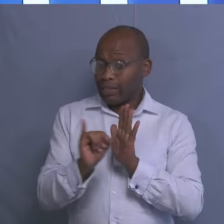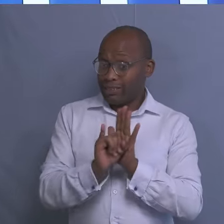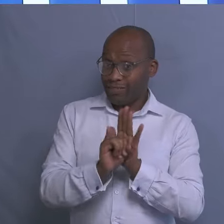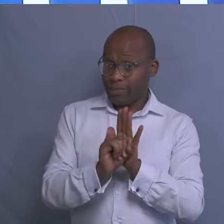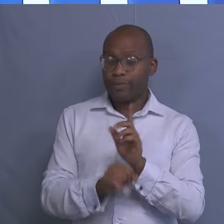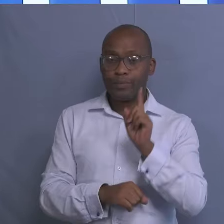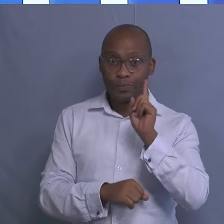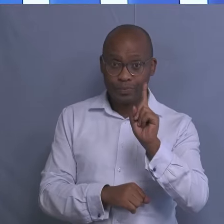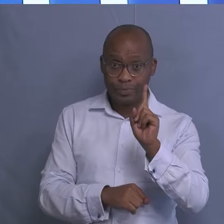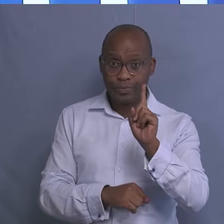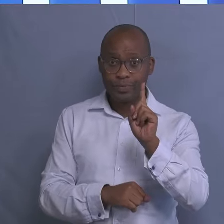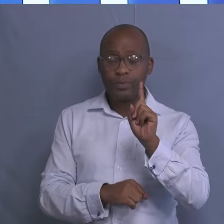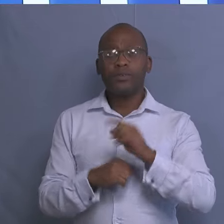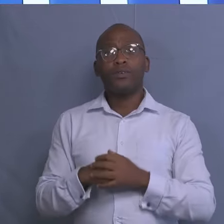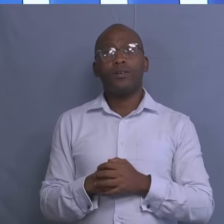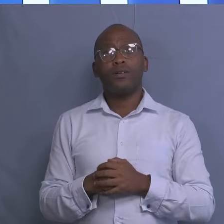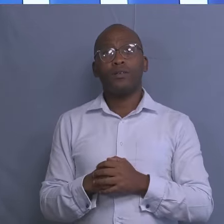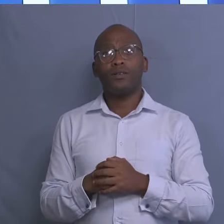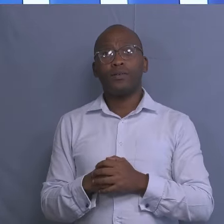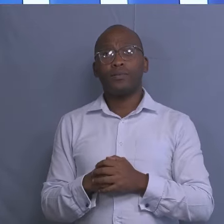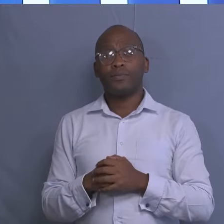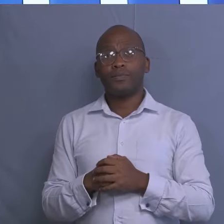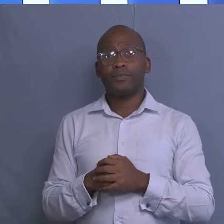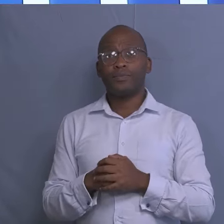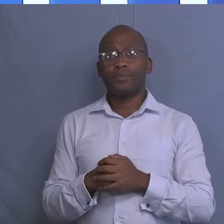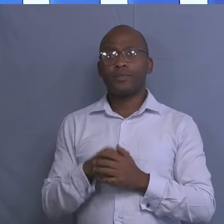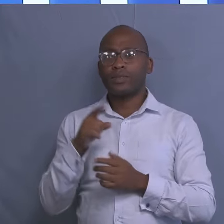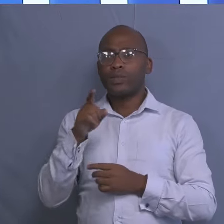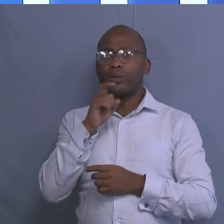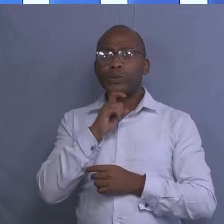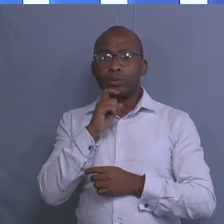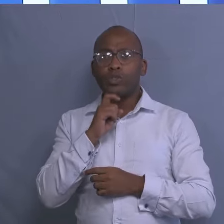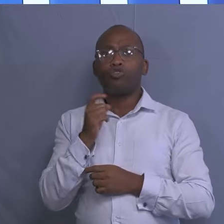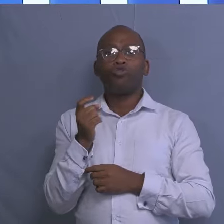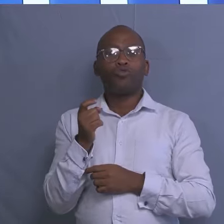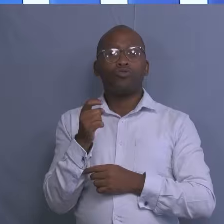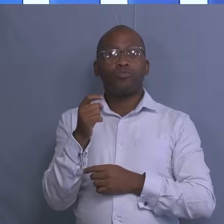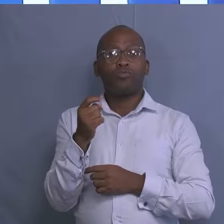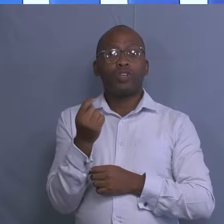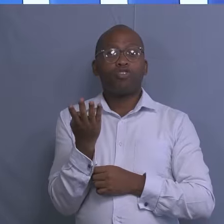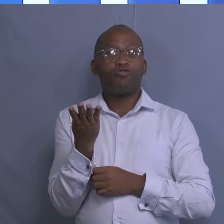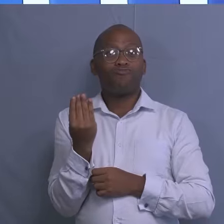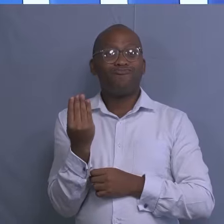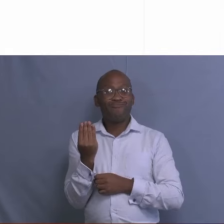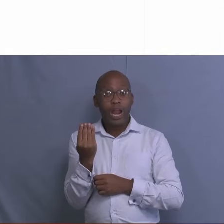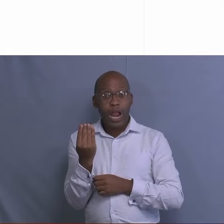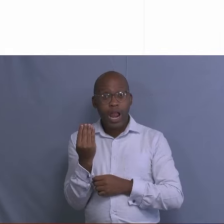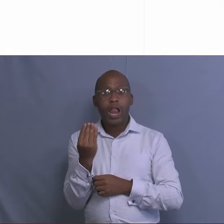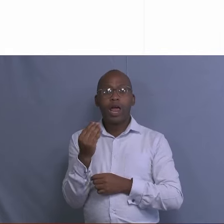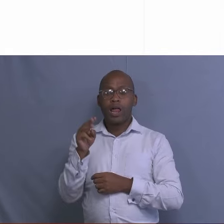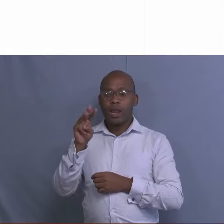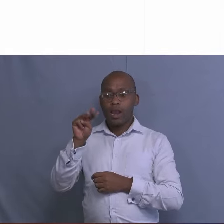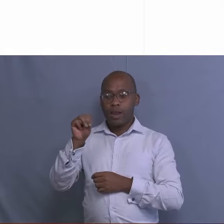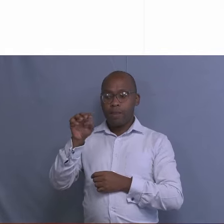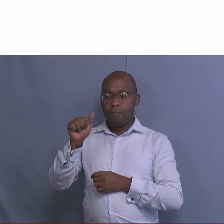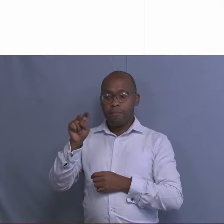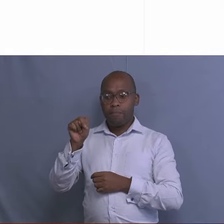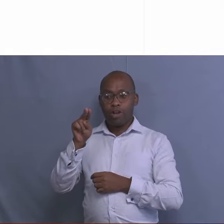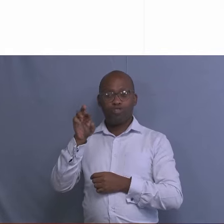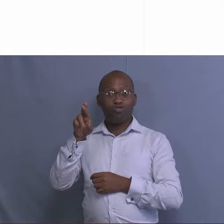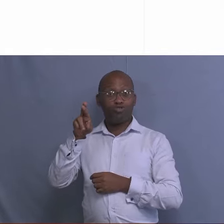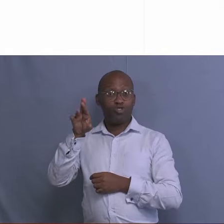It uses organic fertilizers like green manure, bone meal, compost. I think some could